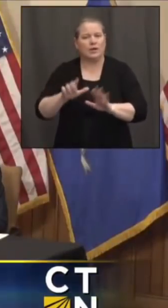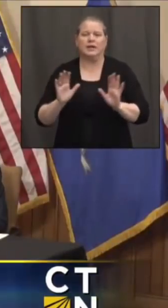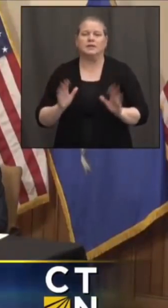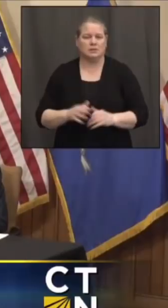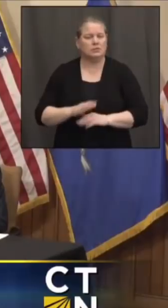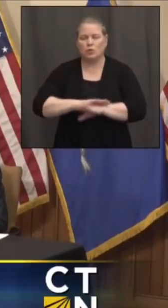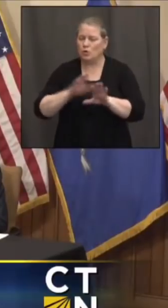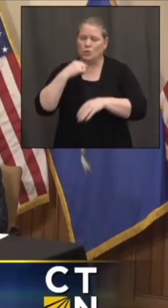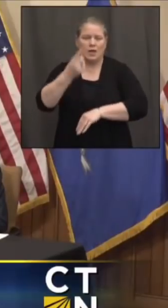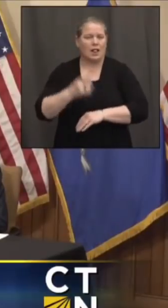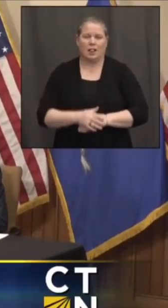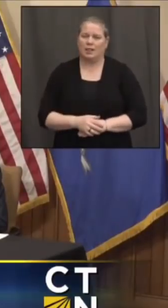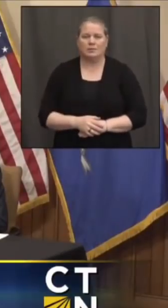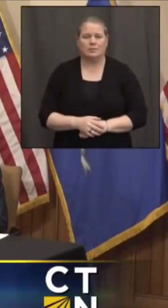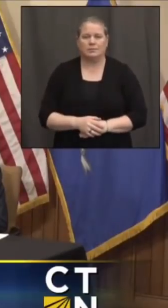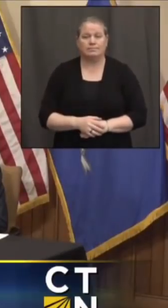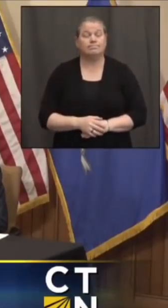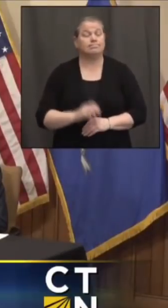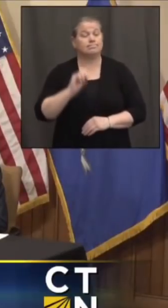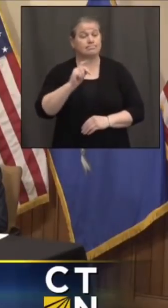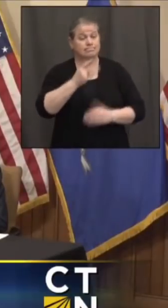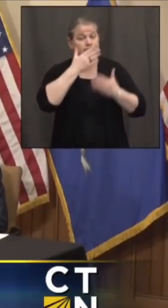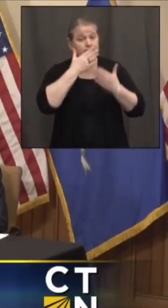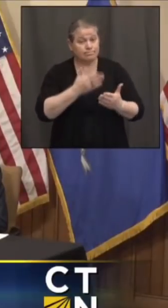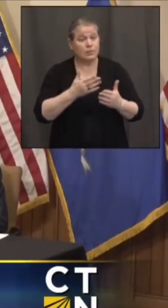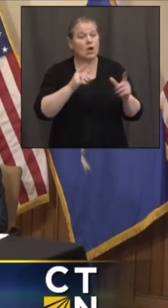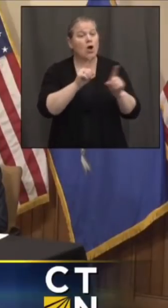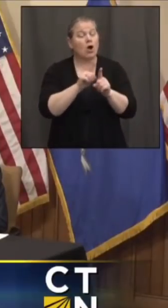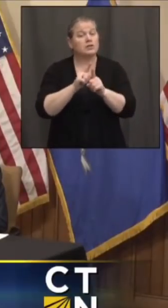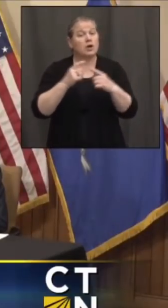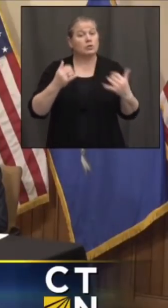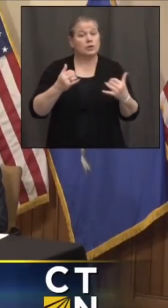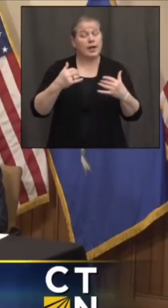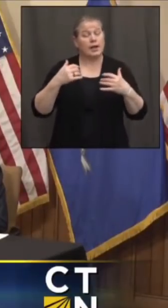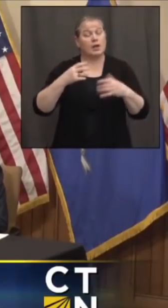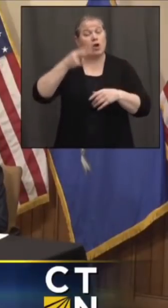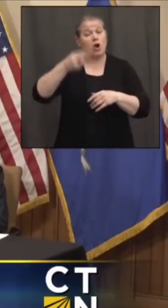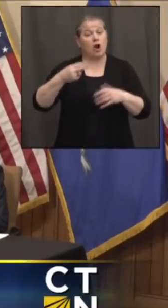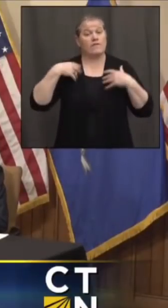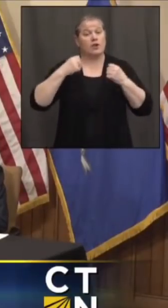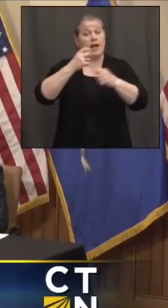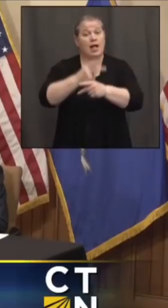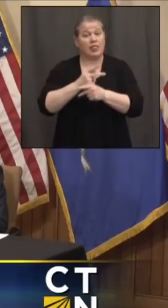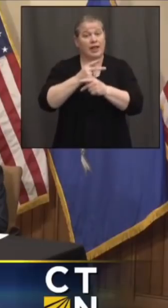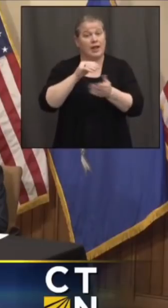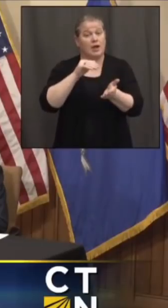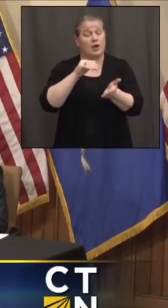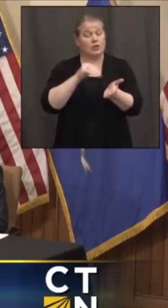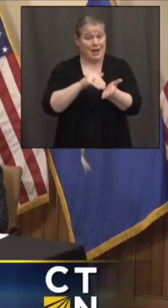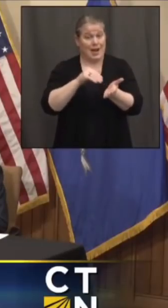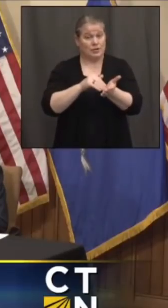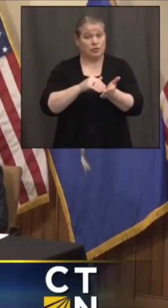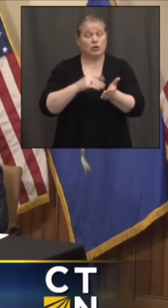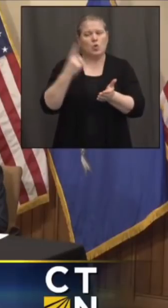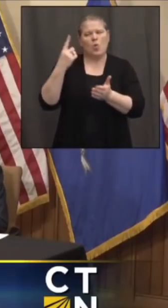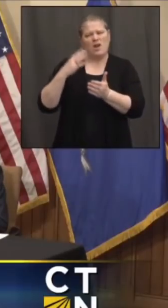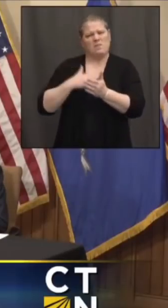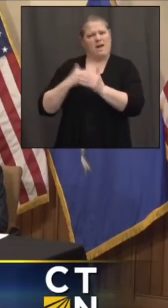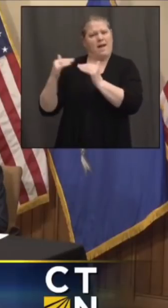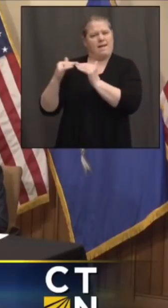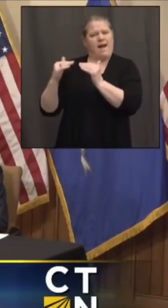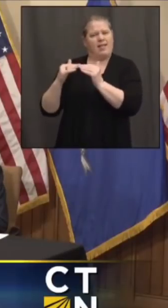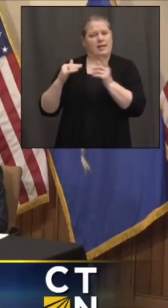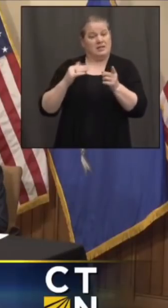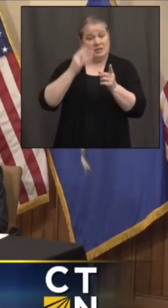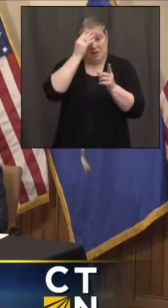Okay, thanks for that. And also today, a Hartford healthcare doctor told a colleague of mine that they have the ability to create a database